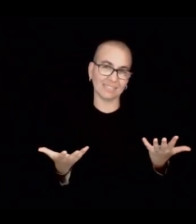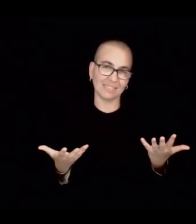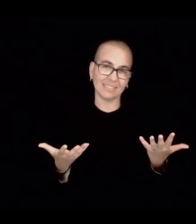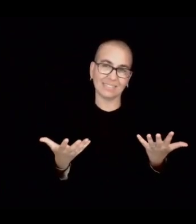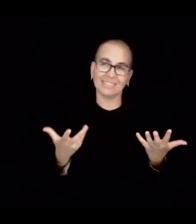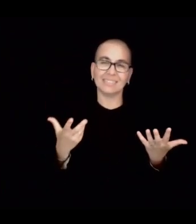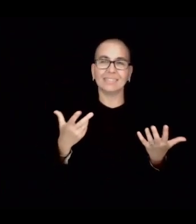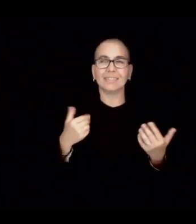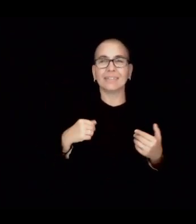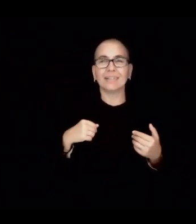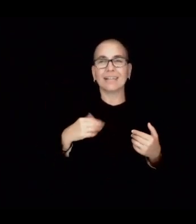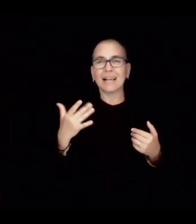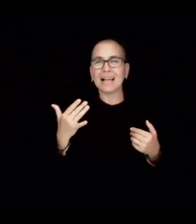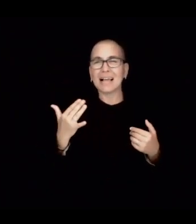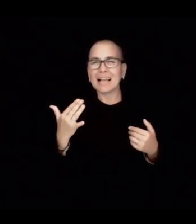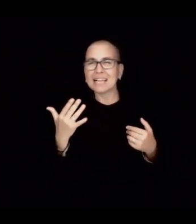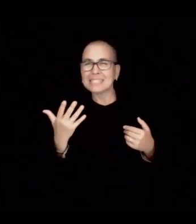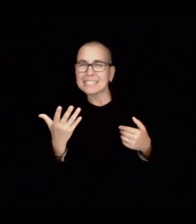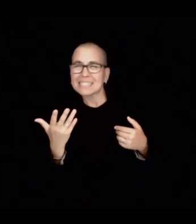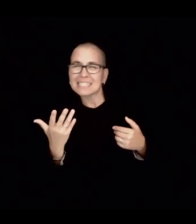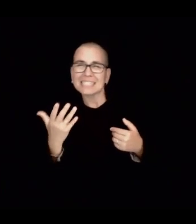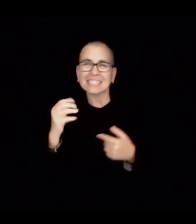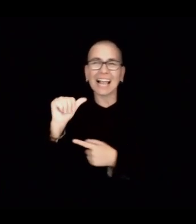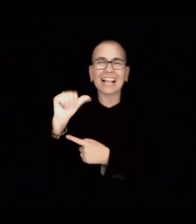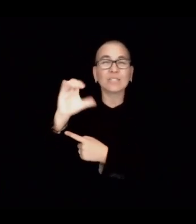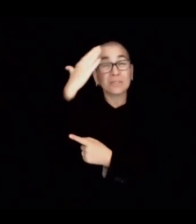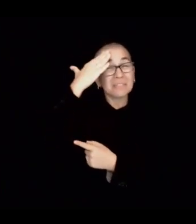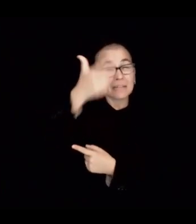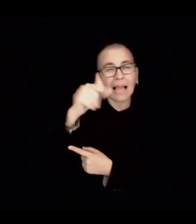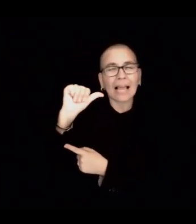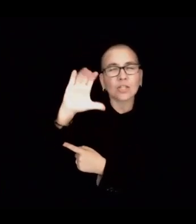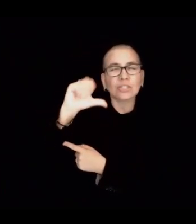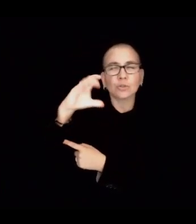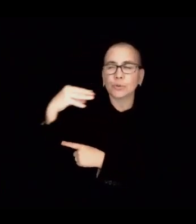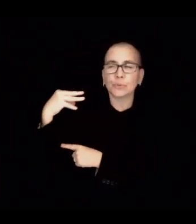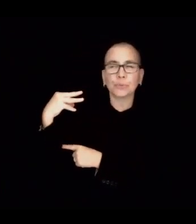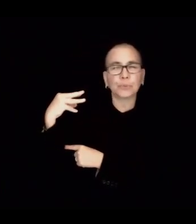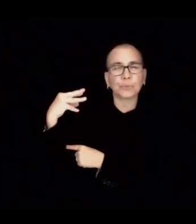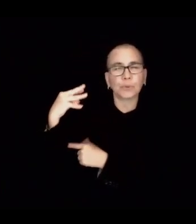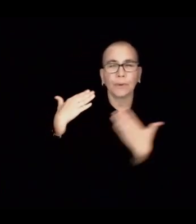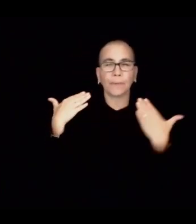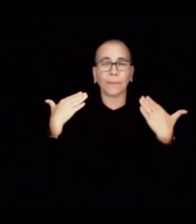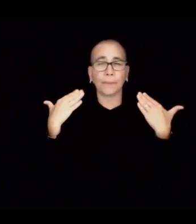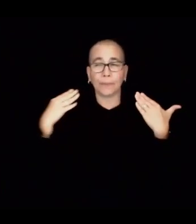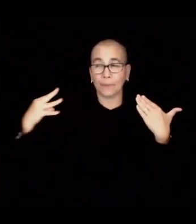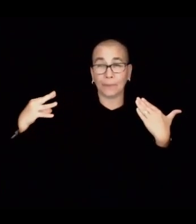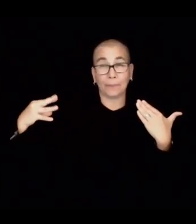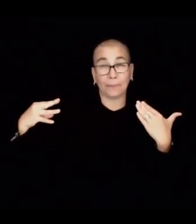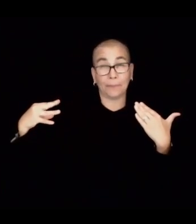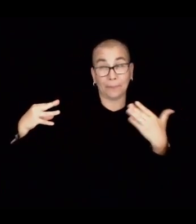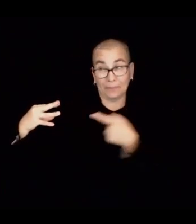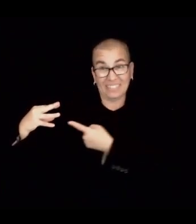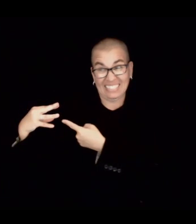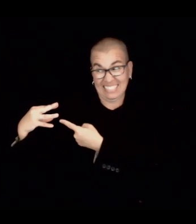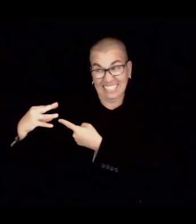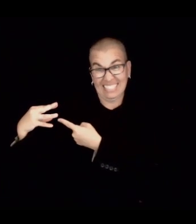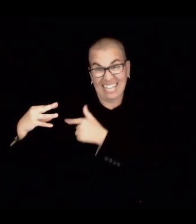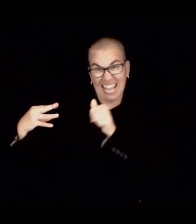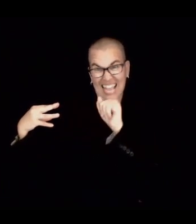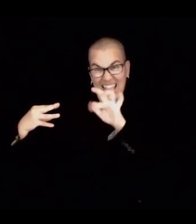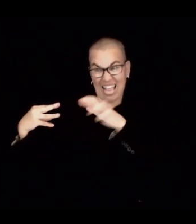help keep costs down and to maximize efficiencies related to air conditioning,